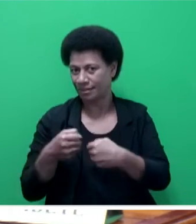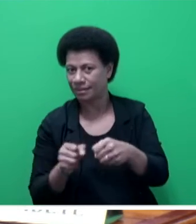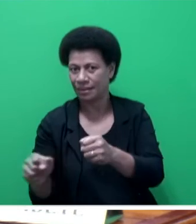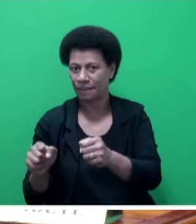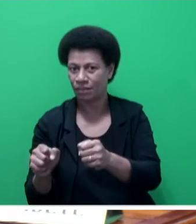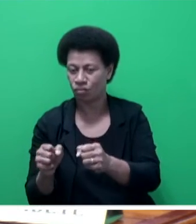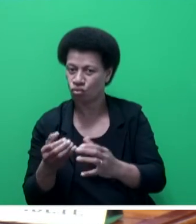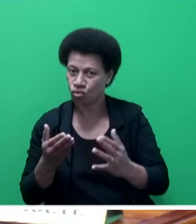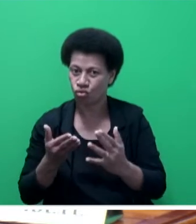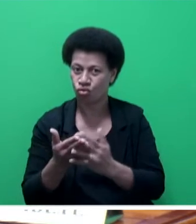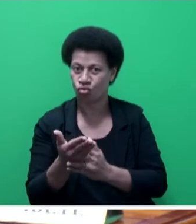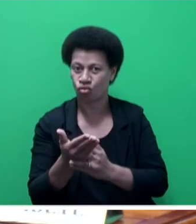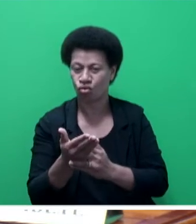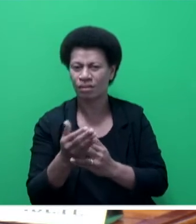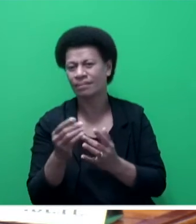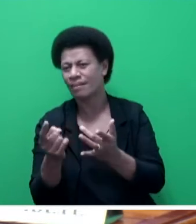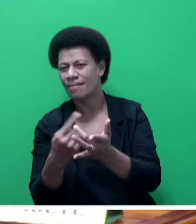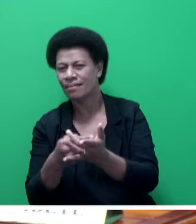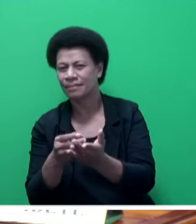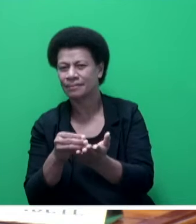modem, every